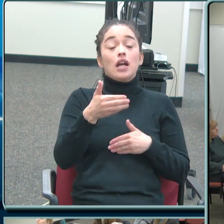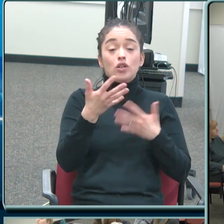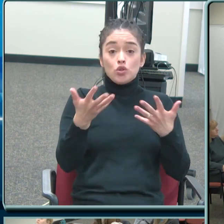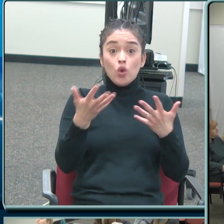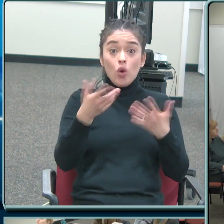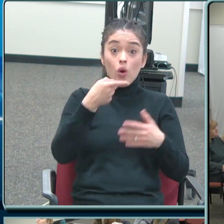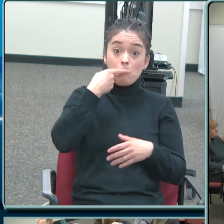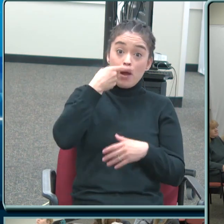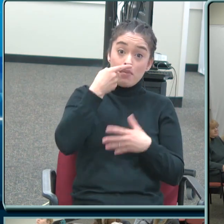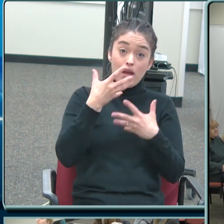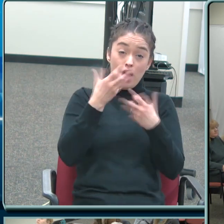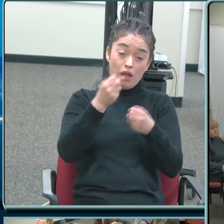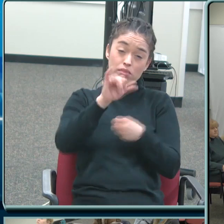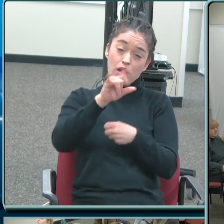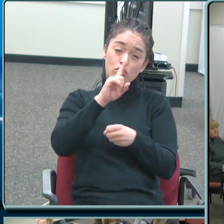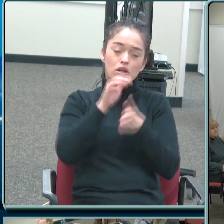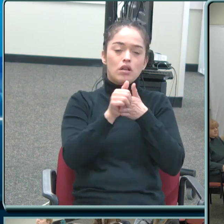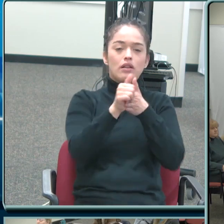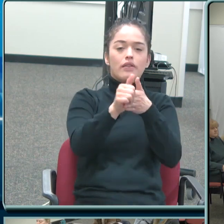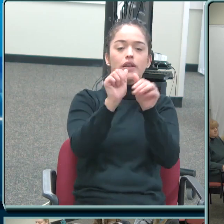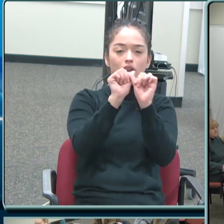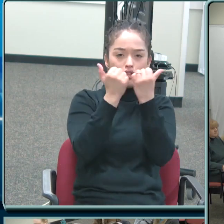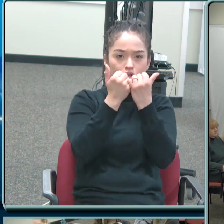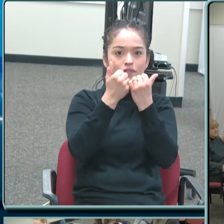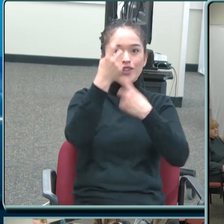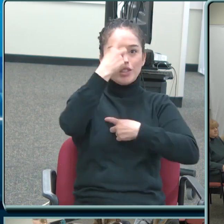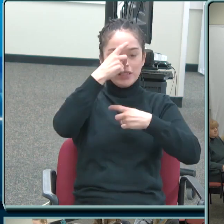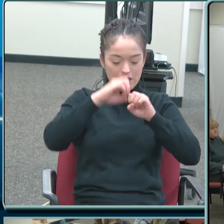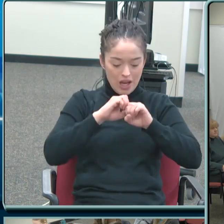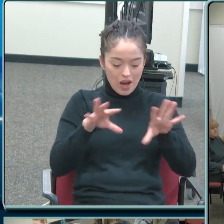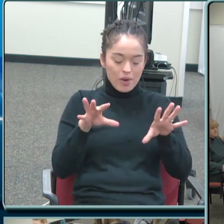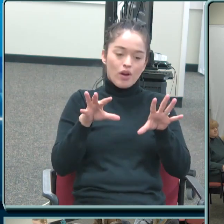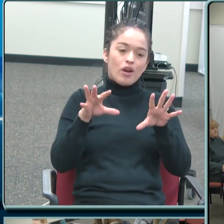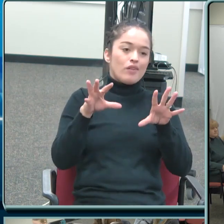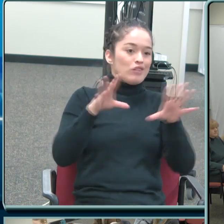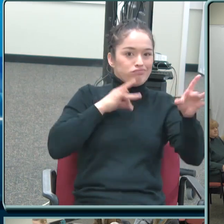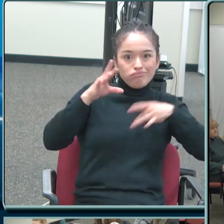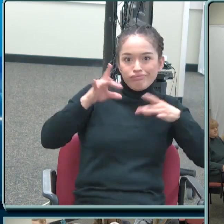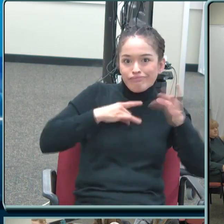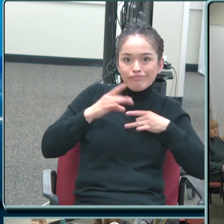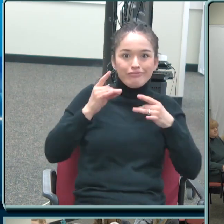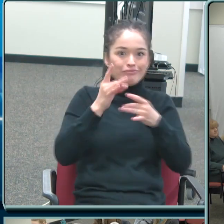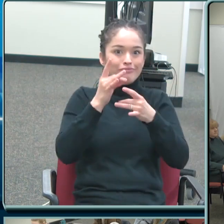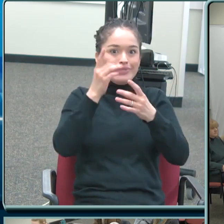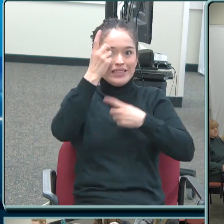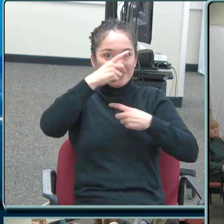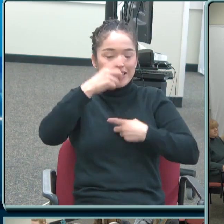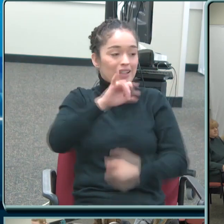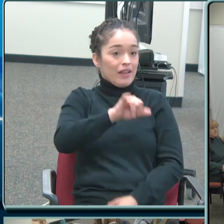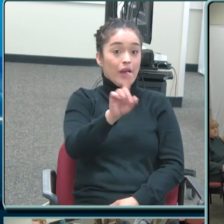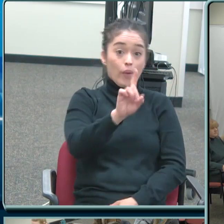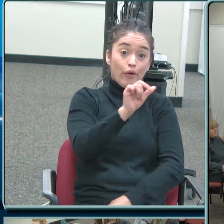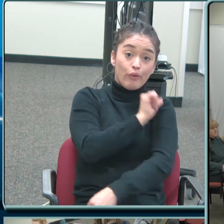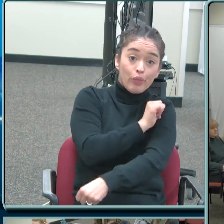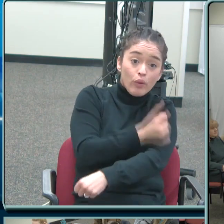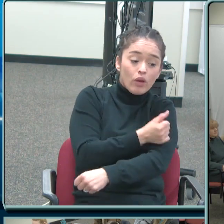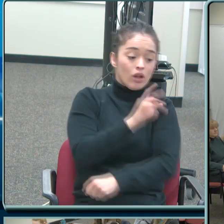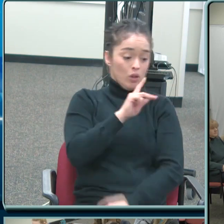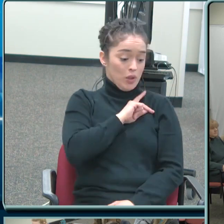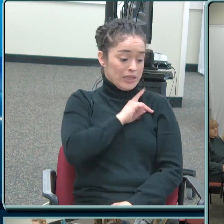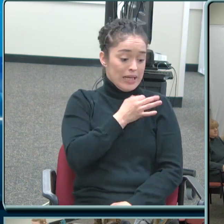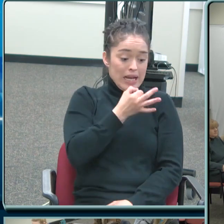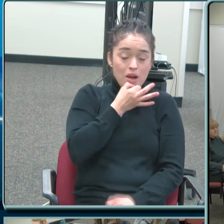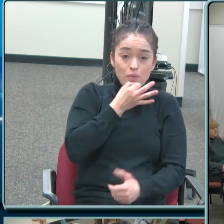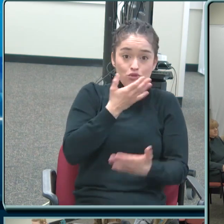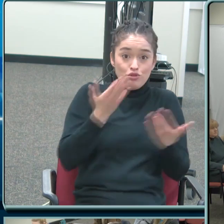So public health is the lead agency for disease outbreak, for communicable disease. It's where our authority, our personnel, our